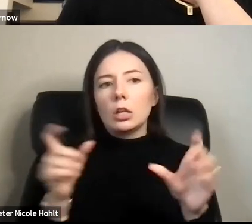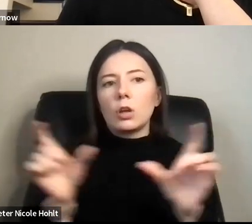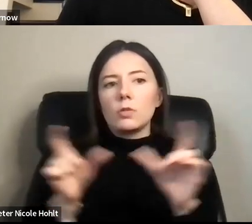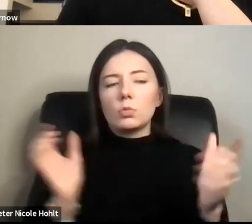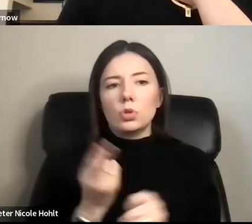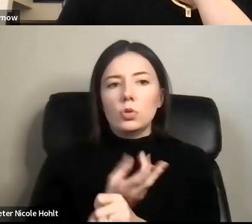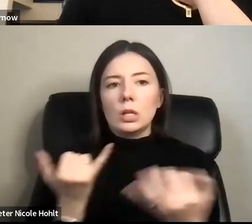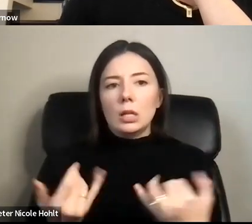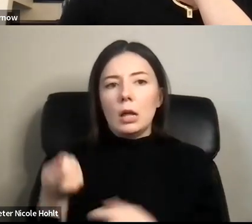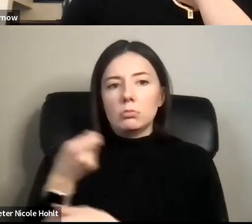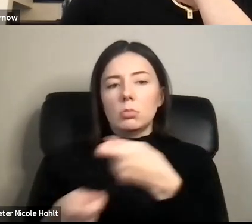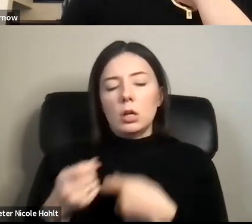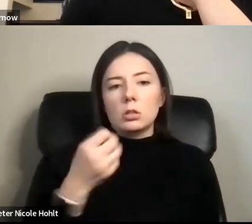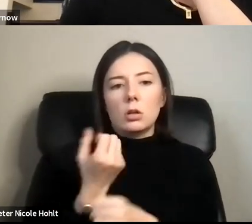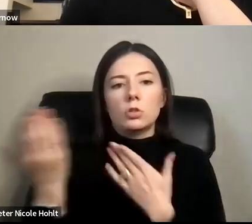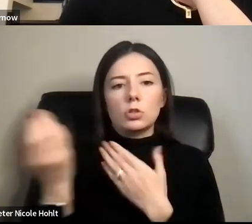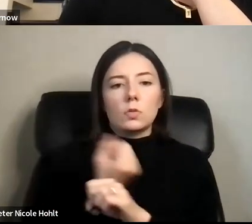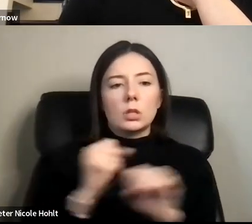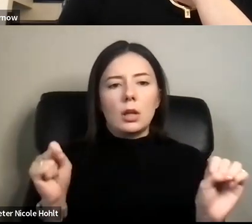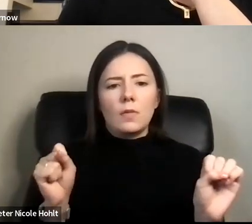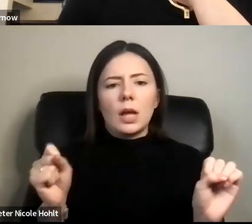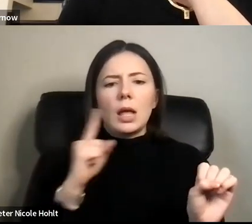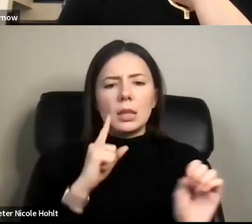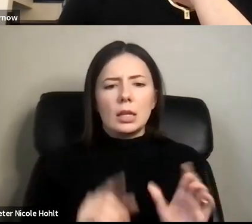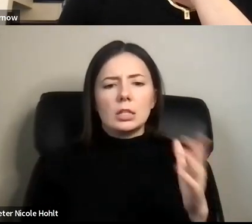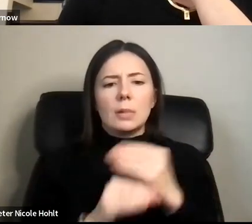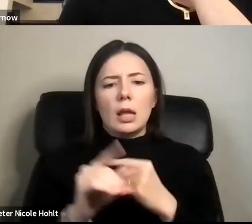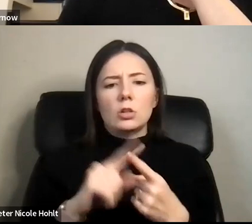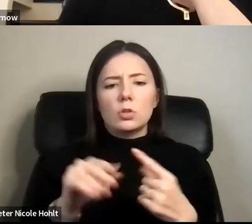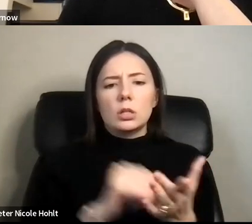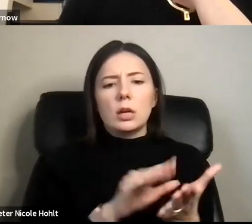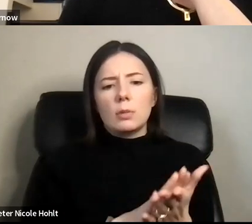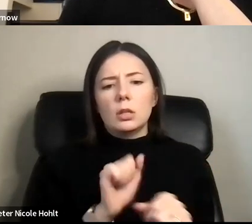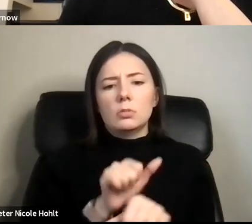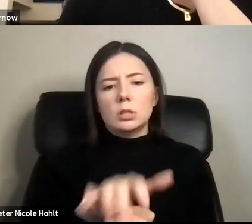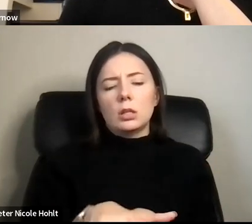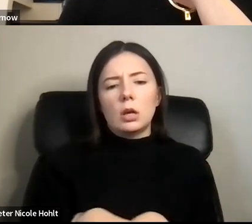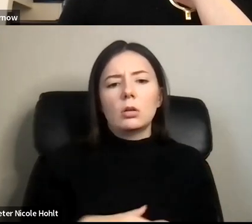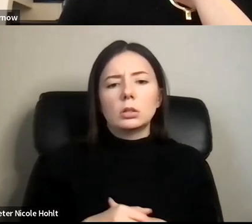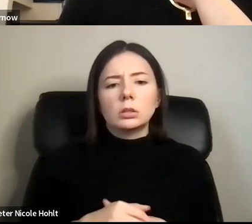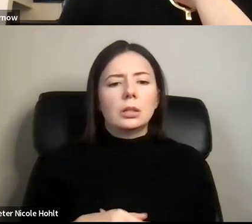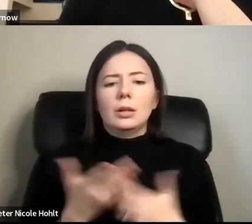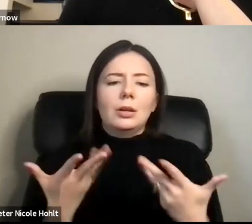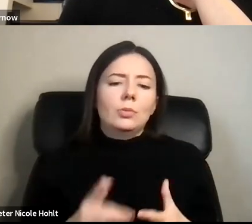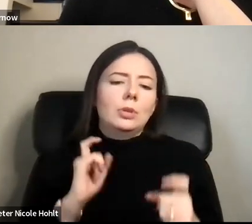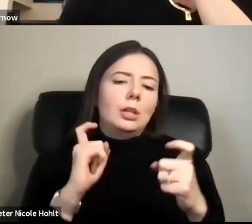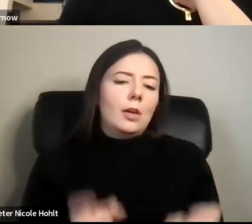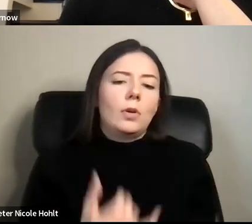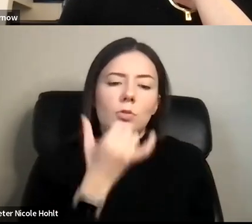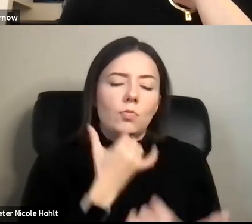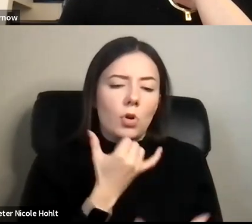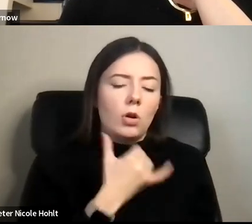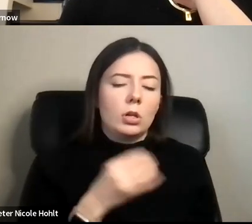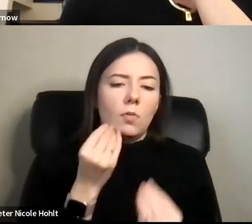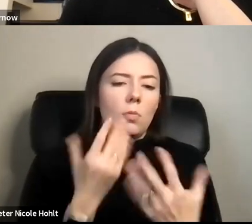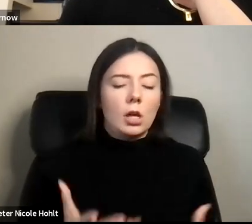food safe. I think it's in the document that. Okay, great, because I don't want to give out the wrong info. So we're going